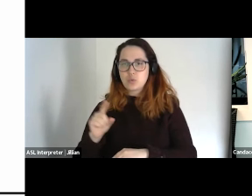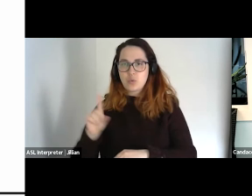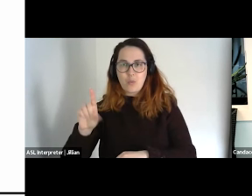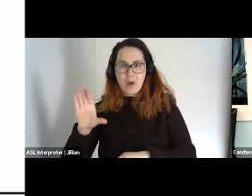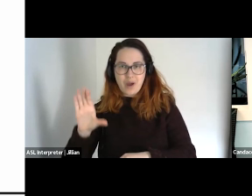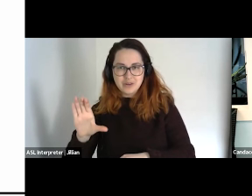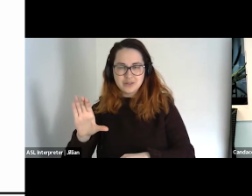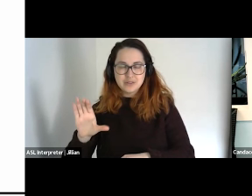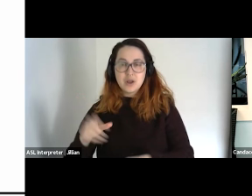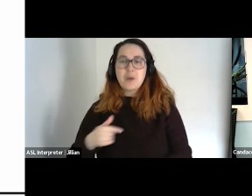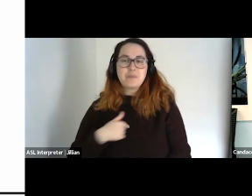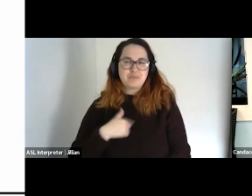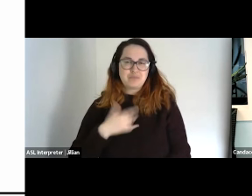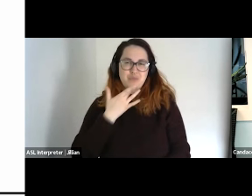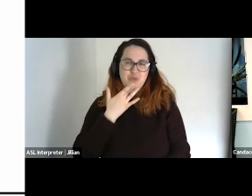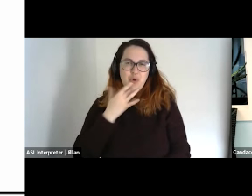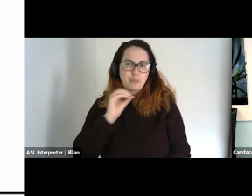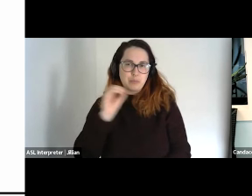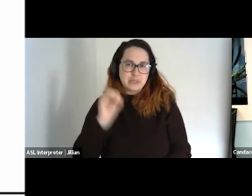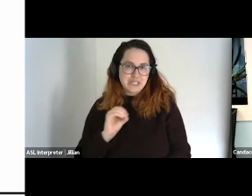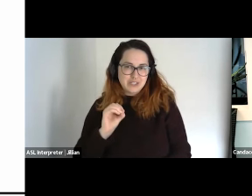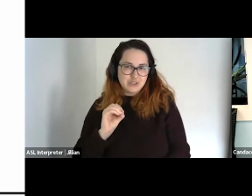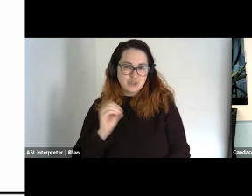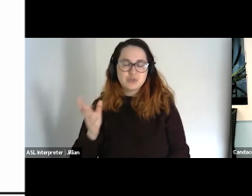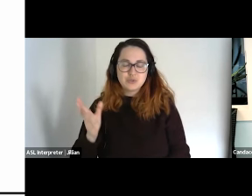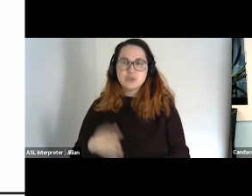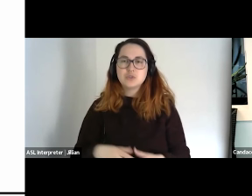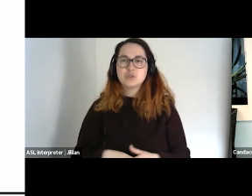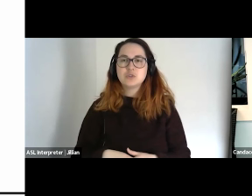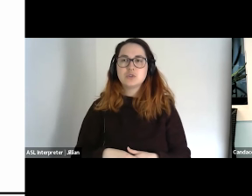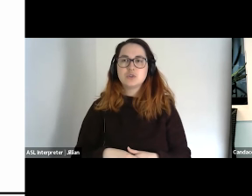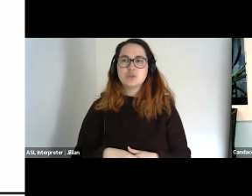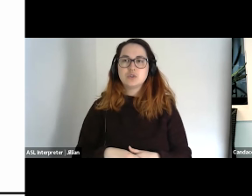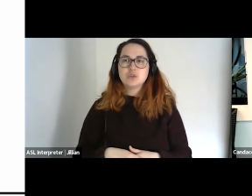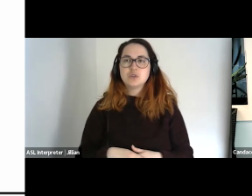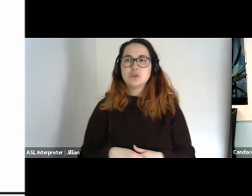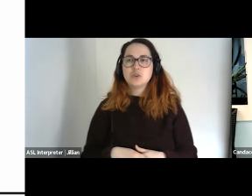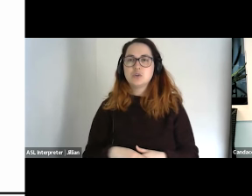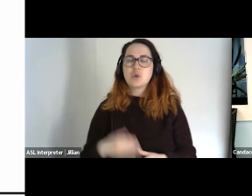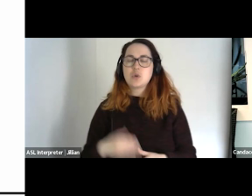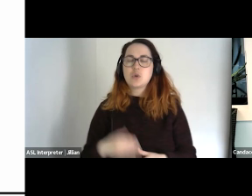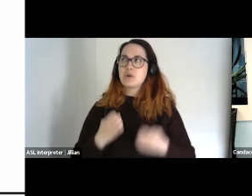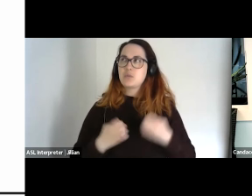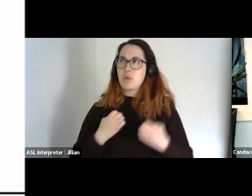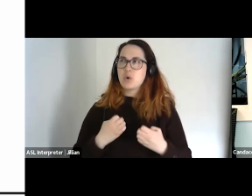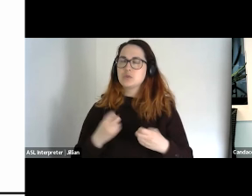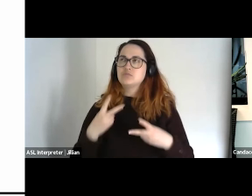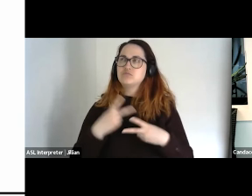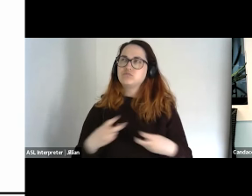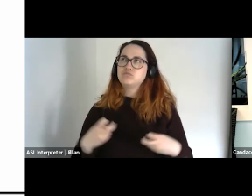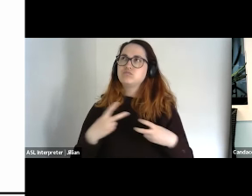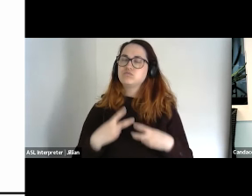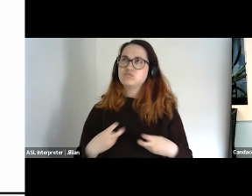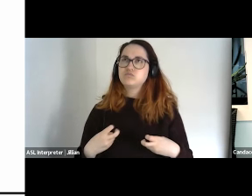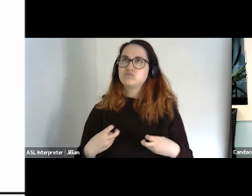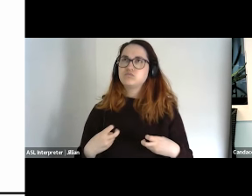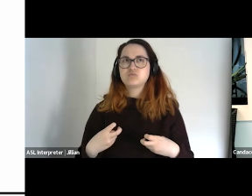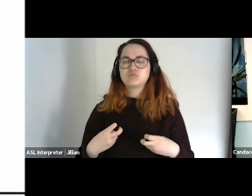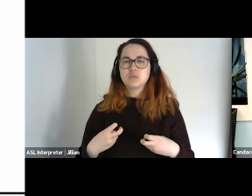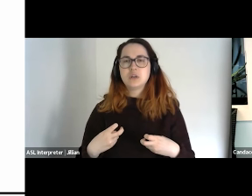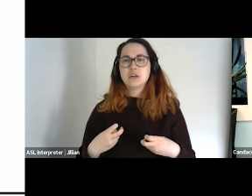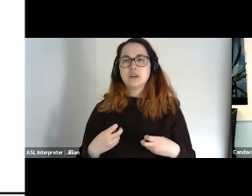look at it as a percentage. Okay, so how much of my emotions, if I look at my emotions on this like as a